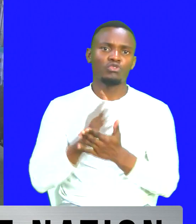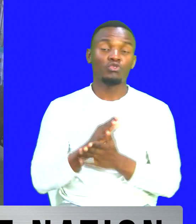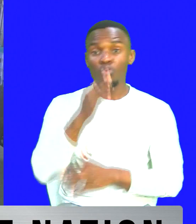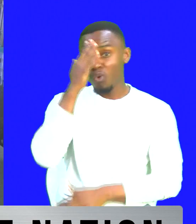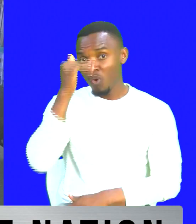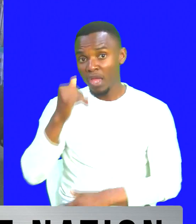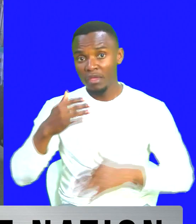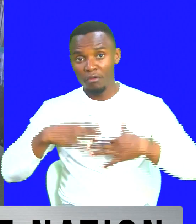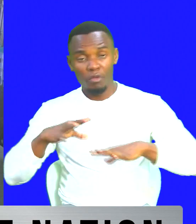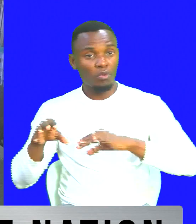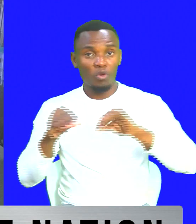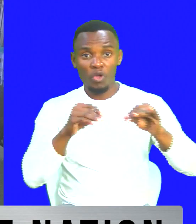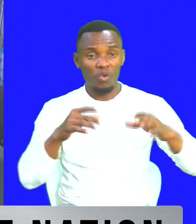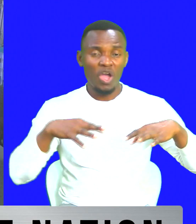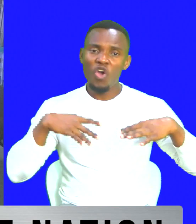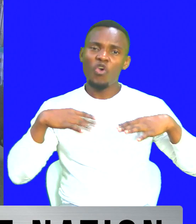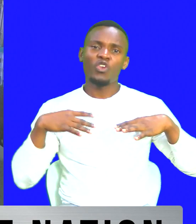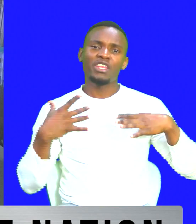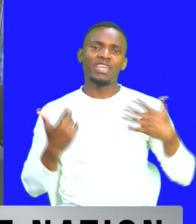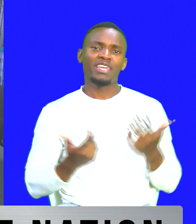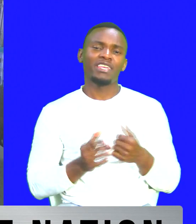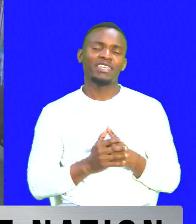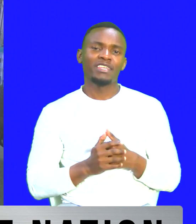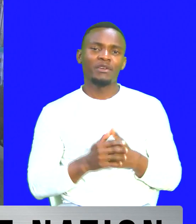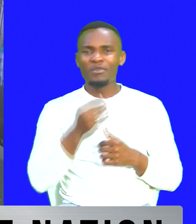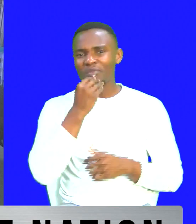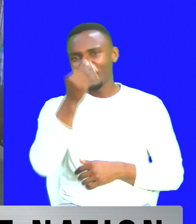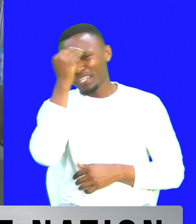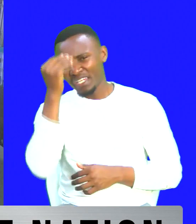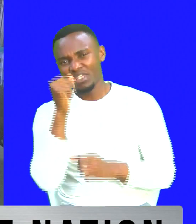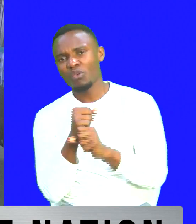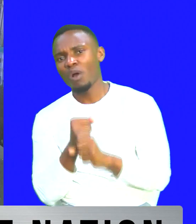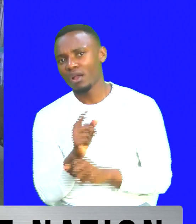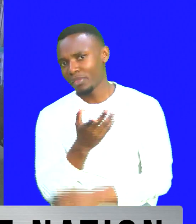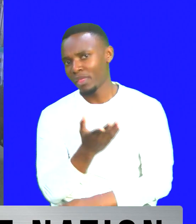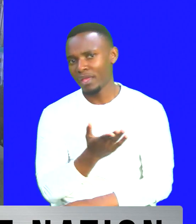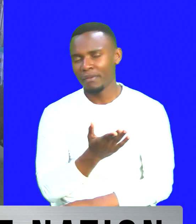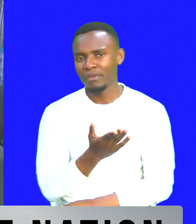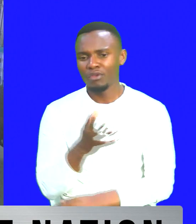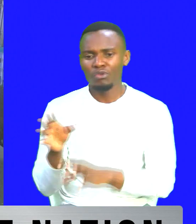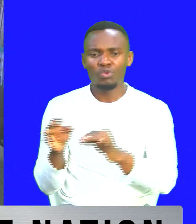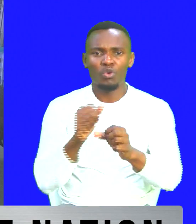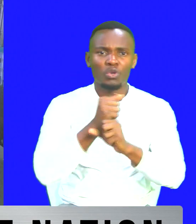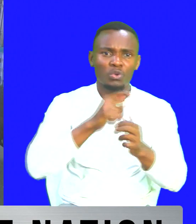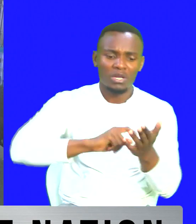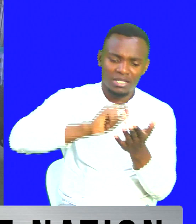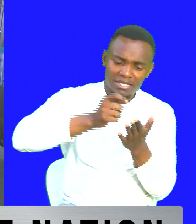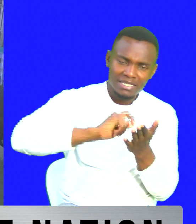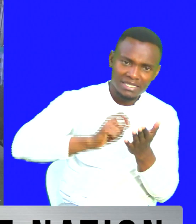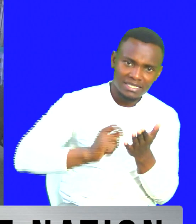holidays in the name of, and I put in quotes, in the name of work. You just go sign per diem,